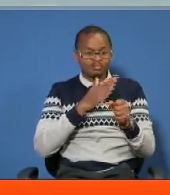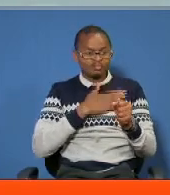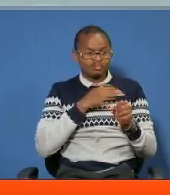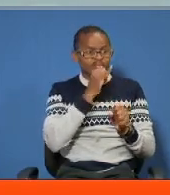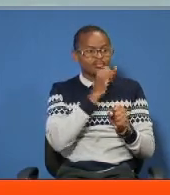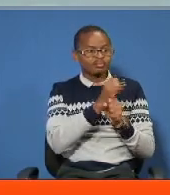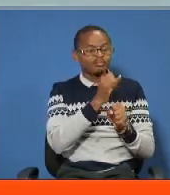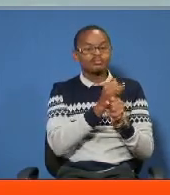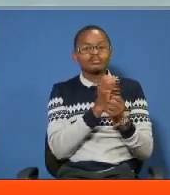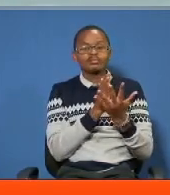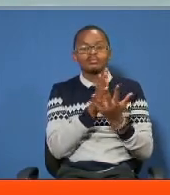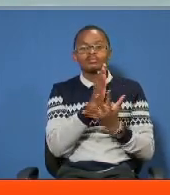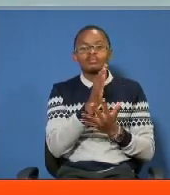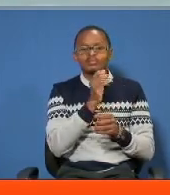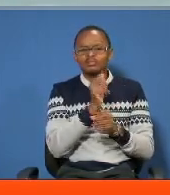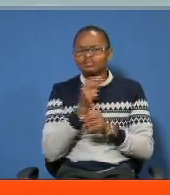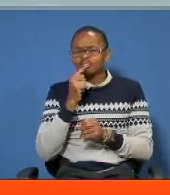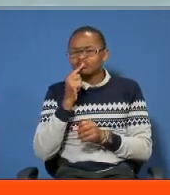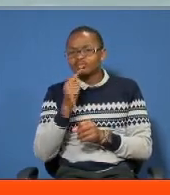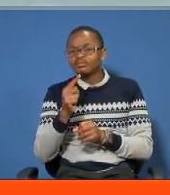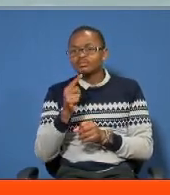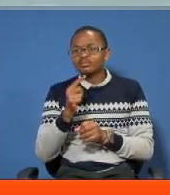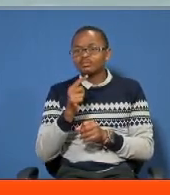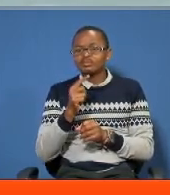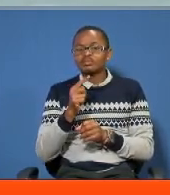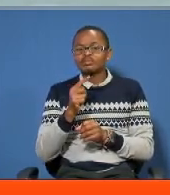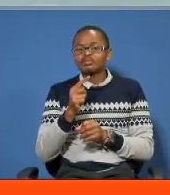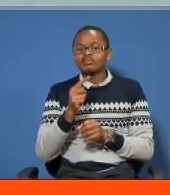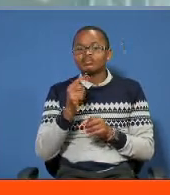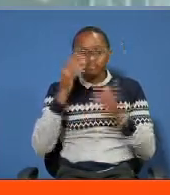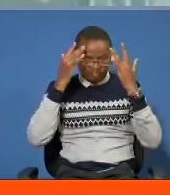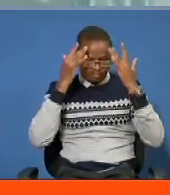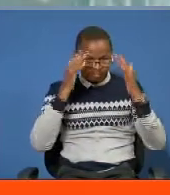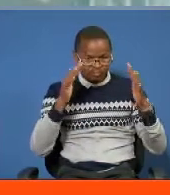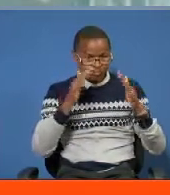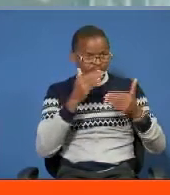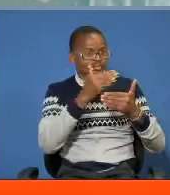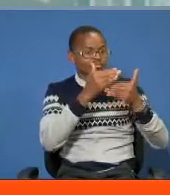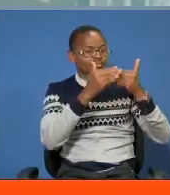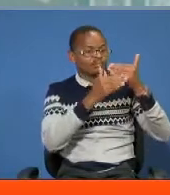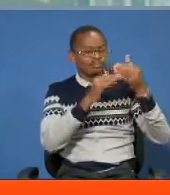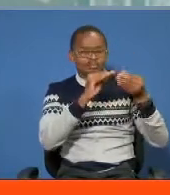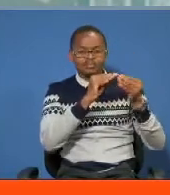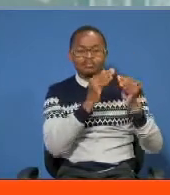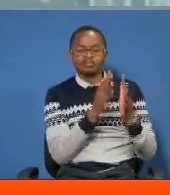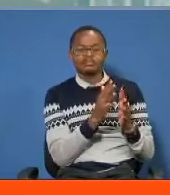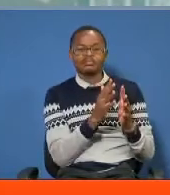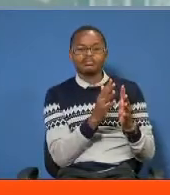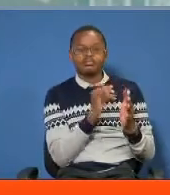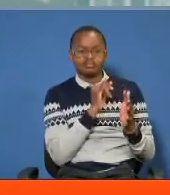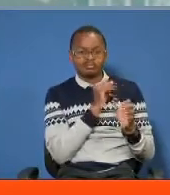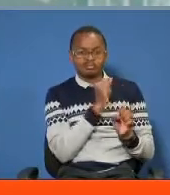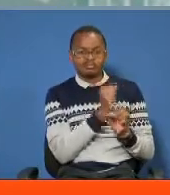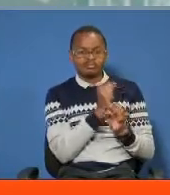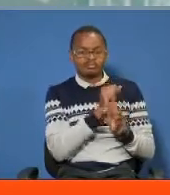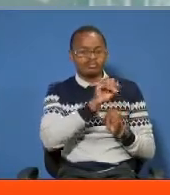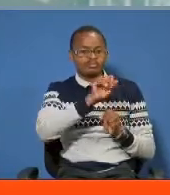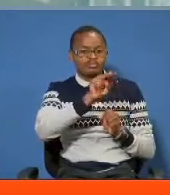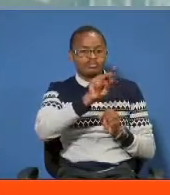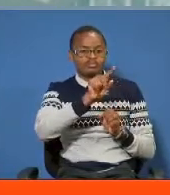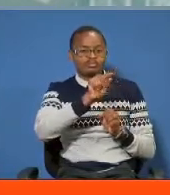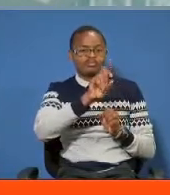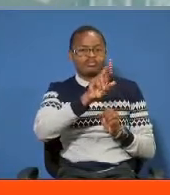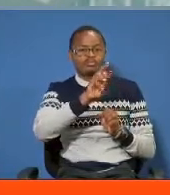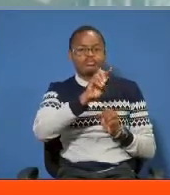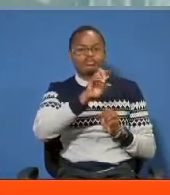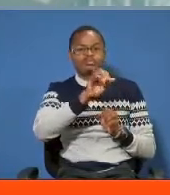my job is to follow through. I'm like, did you say, are you doing what? So I don't have to deal with the innovator, I deal with the